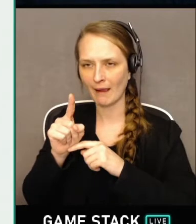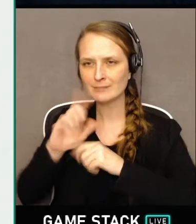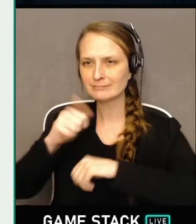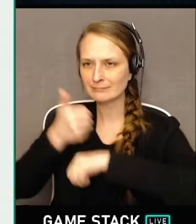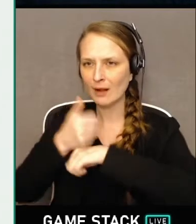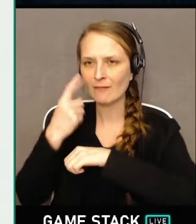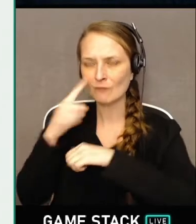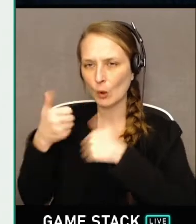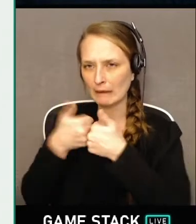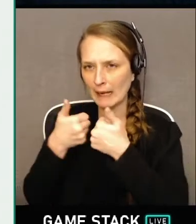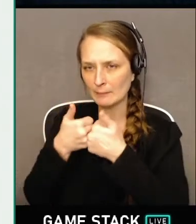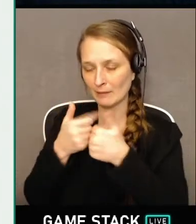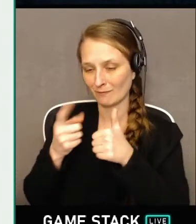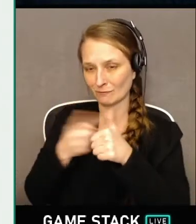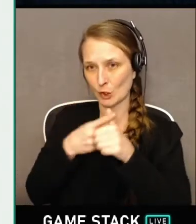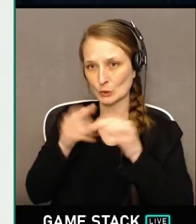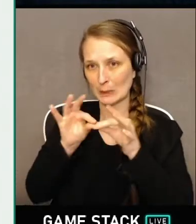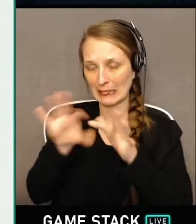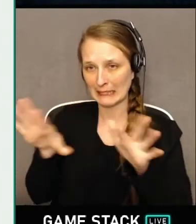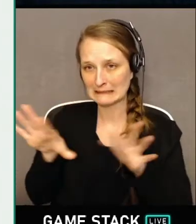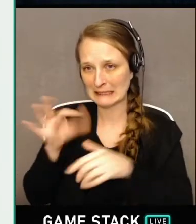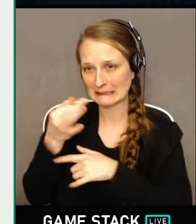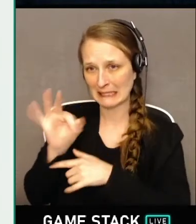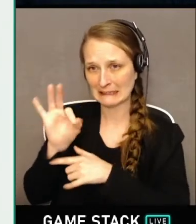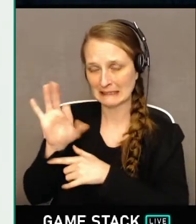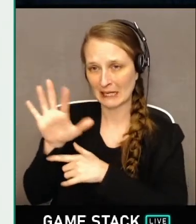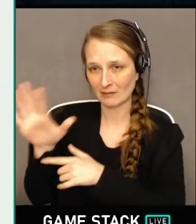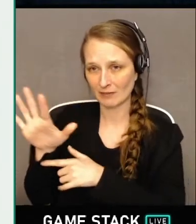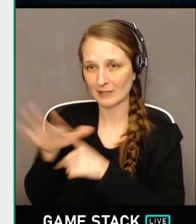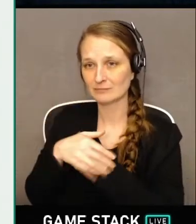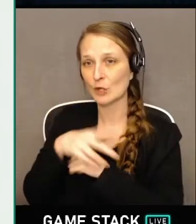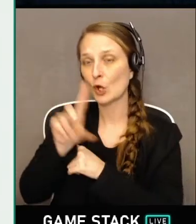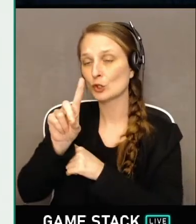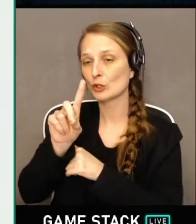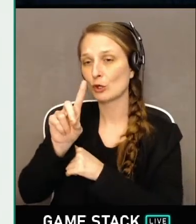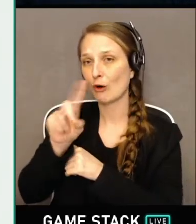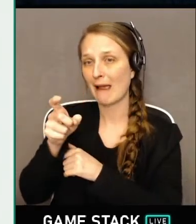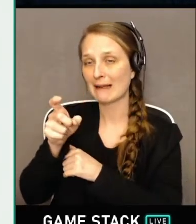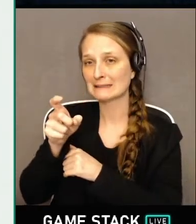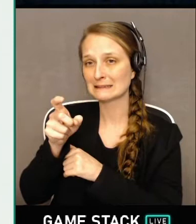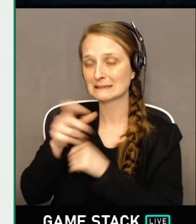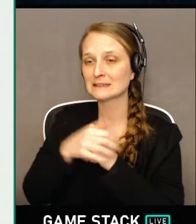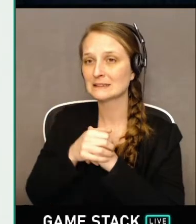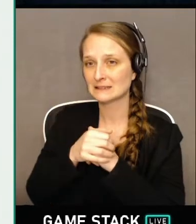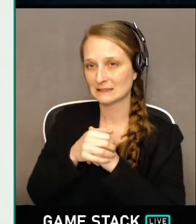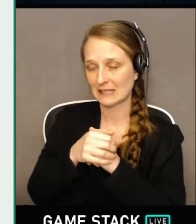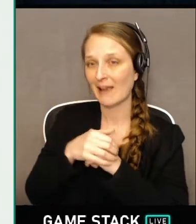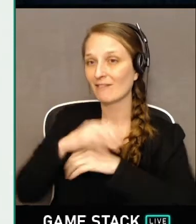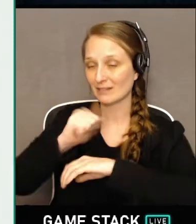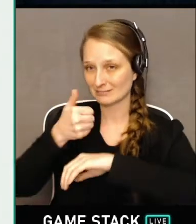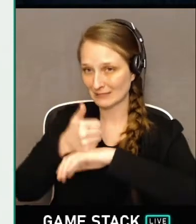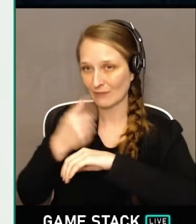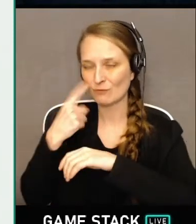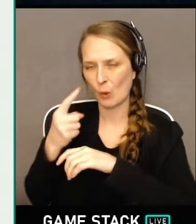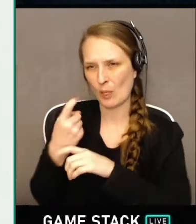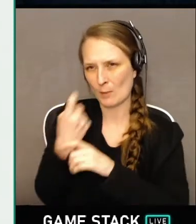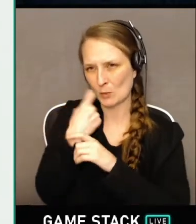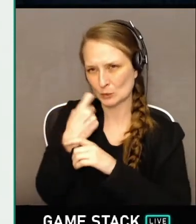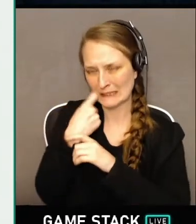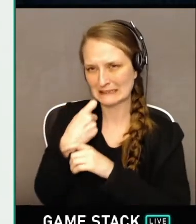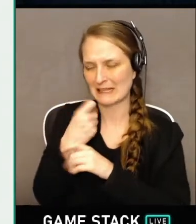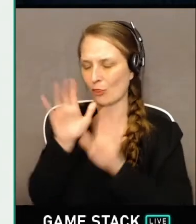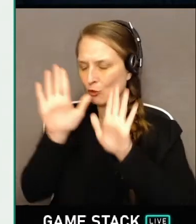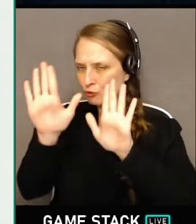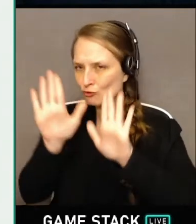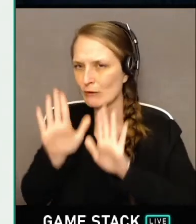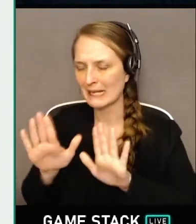in 1995, DirectX becomes the platform that pioneers in exposing the latest and greatest graphics features,